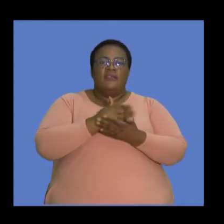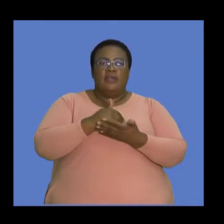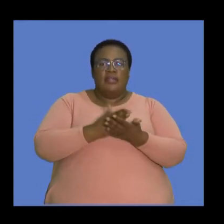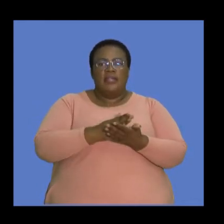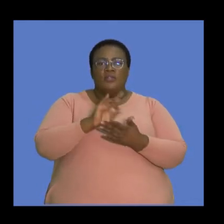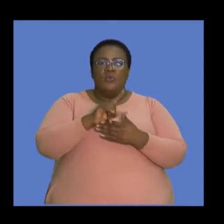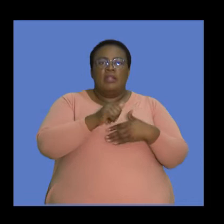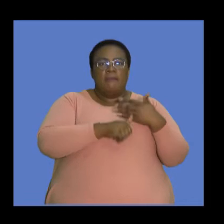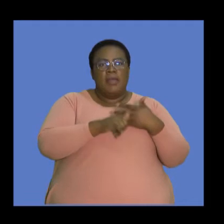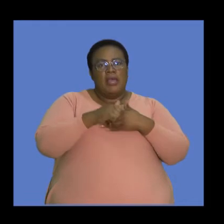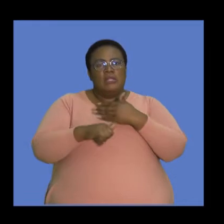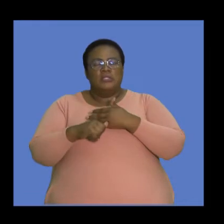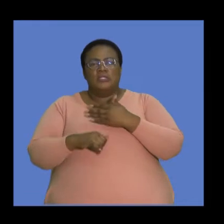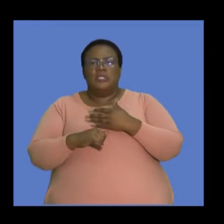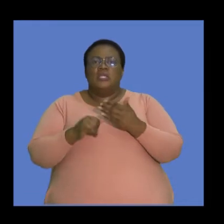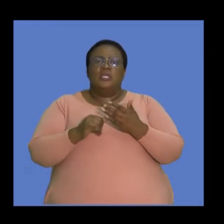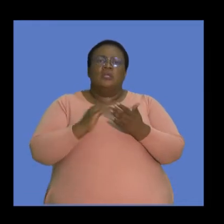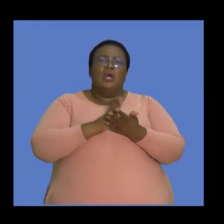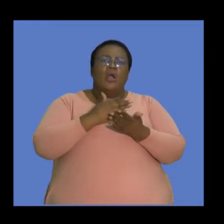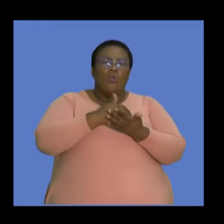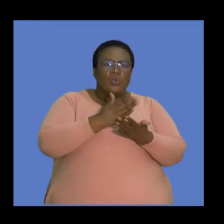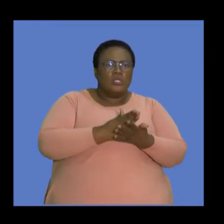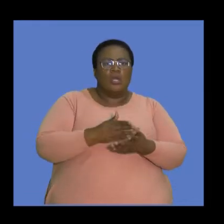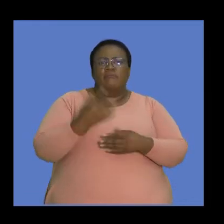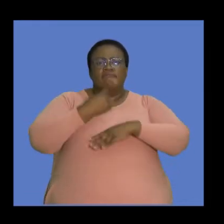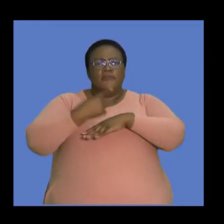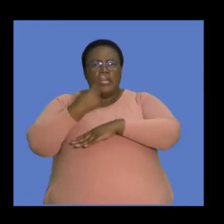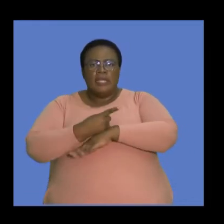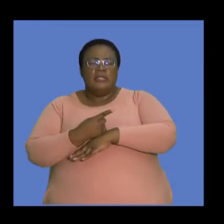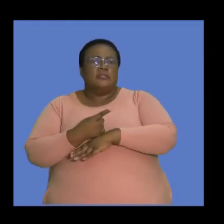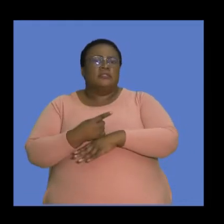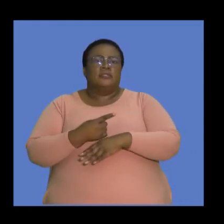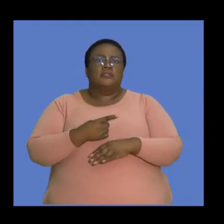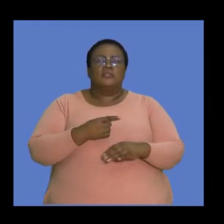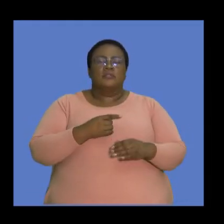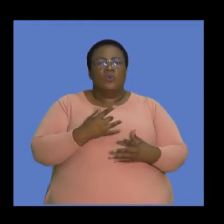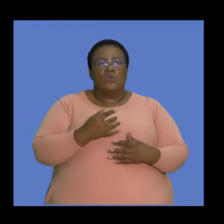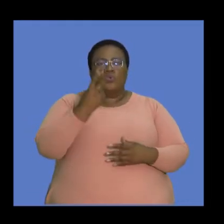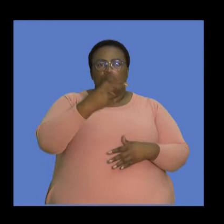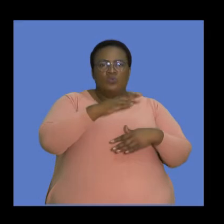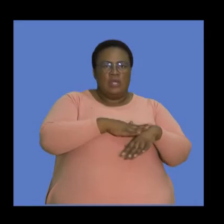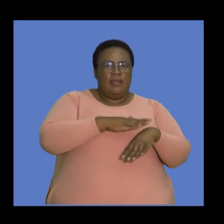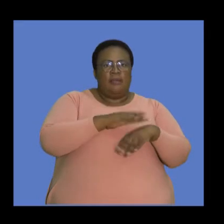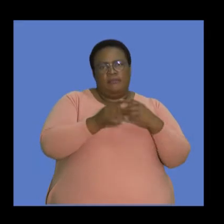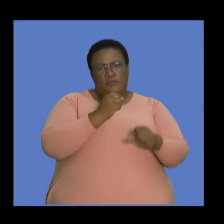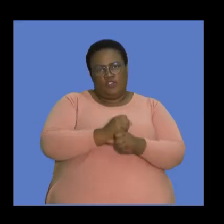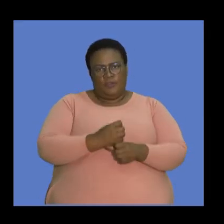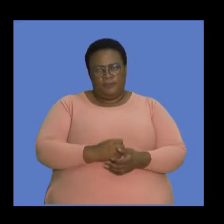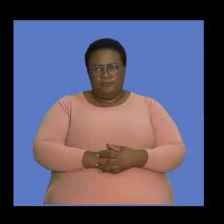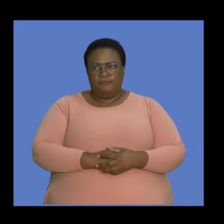be divided into months, quarters, days, weeks, or semi-annuals in a